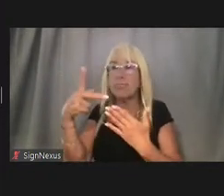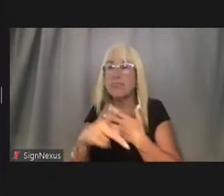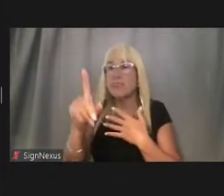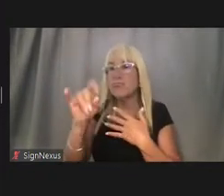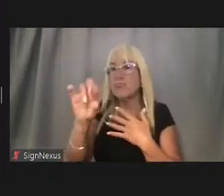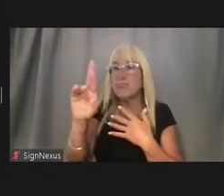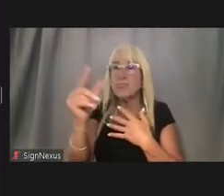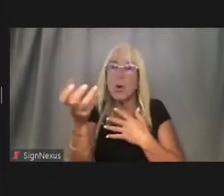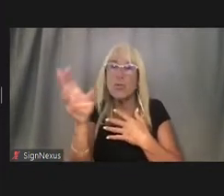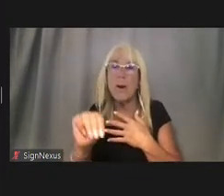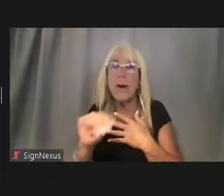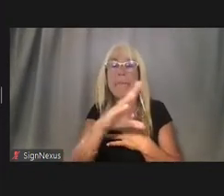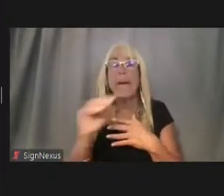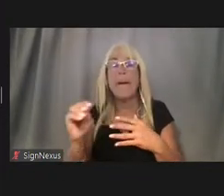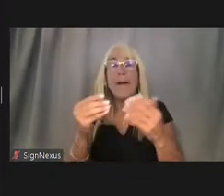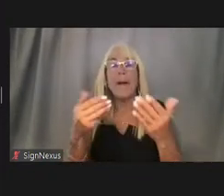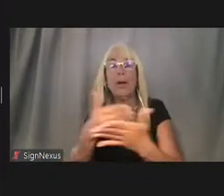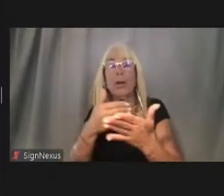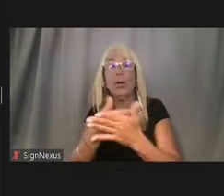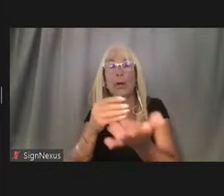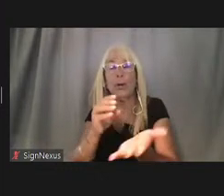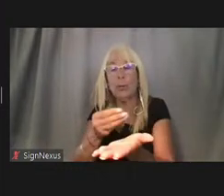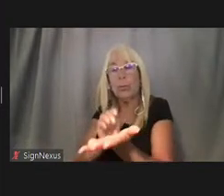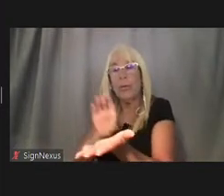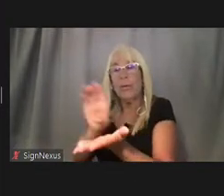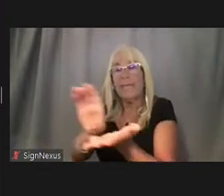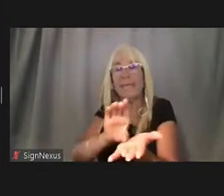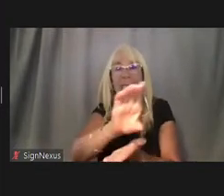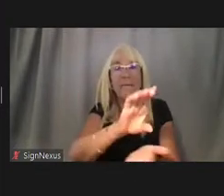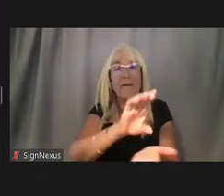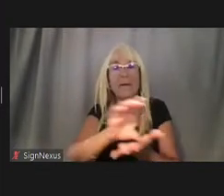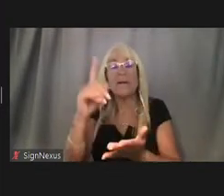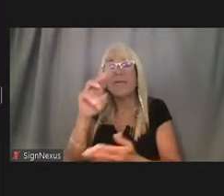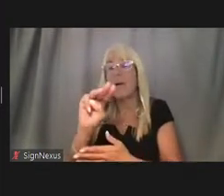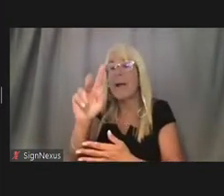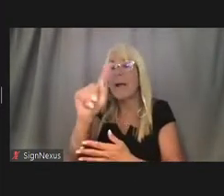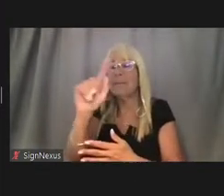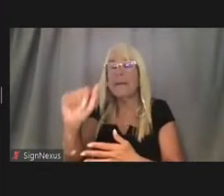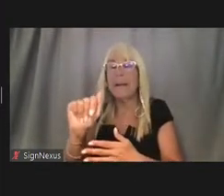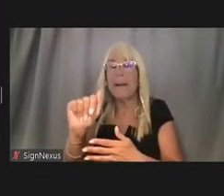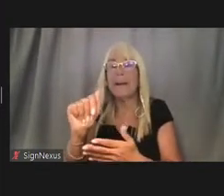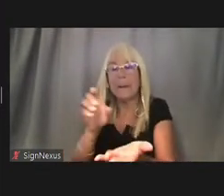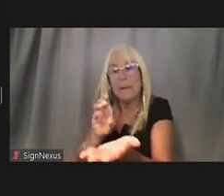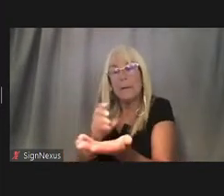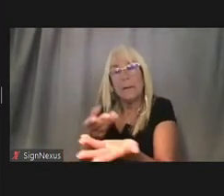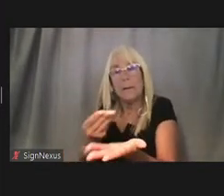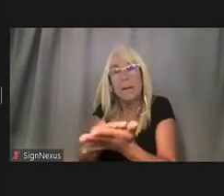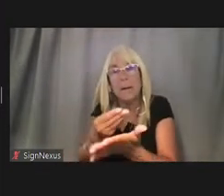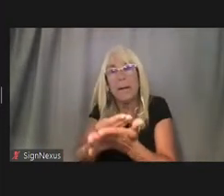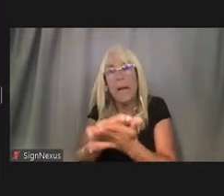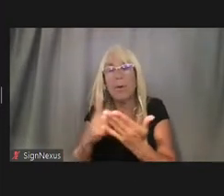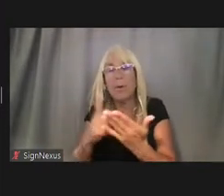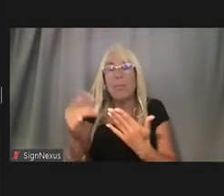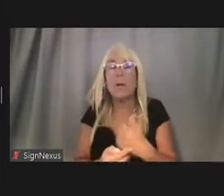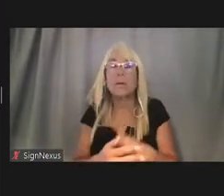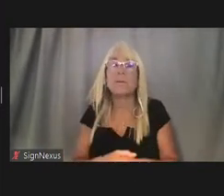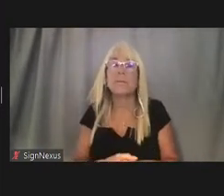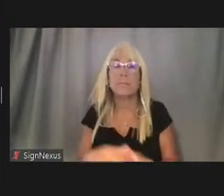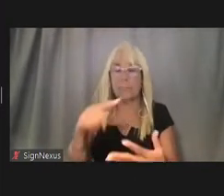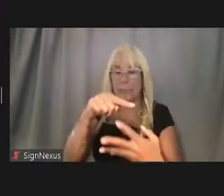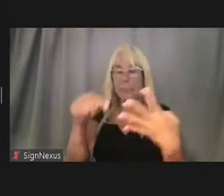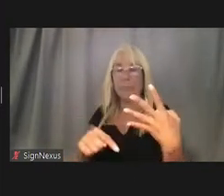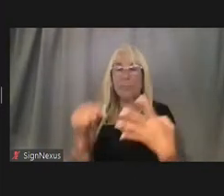a new local recurring funding source for mta's capital projects the purpose and need are refined through four objectives